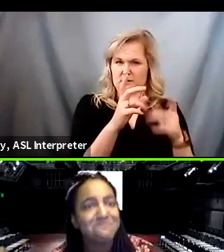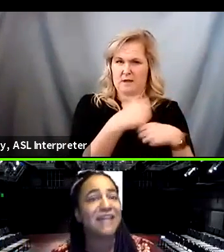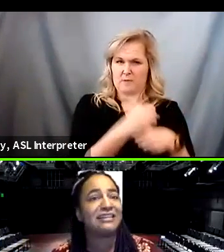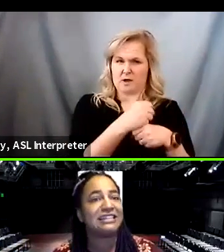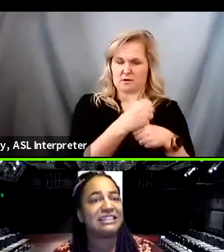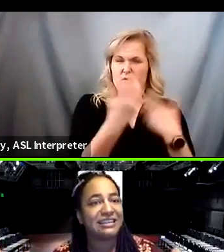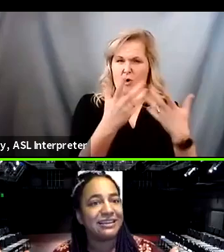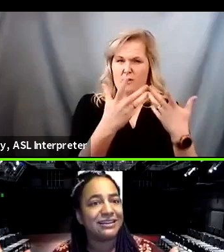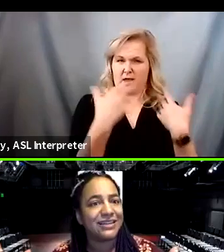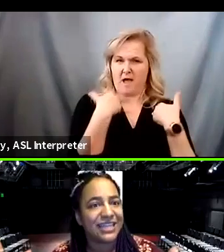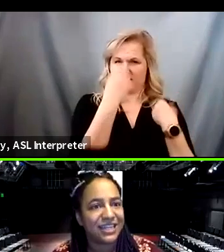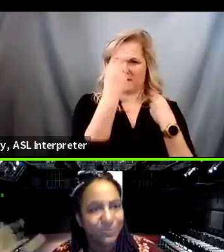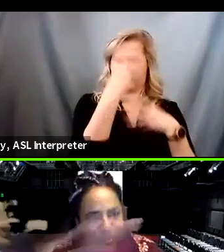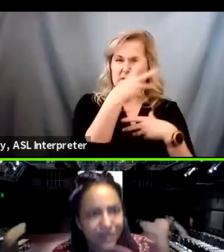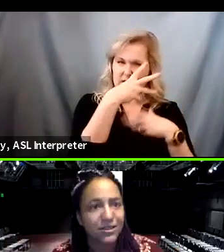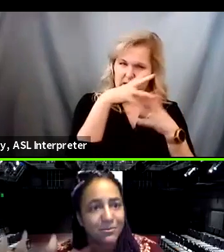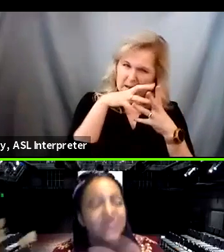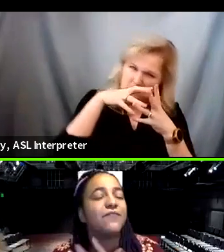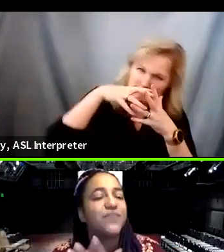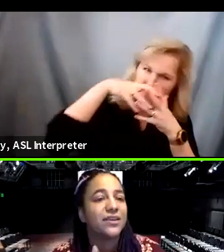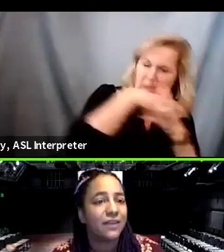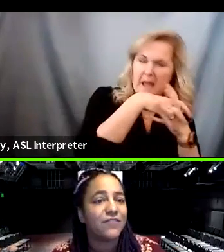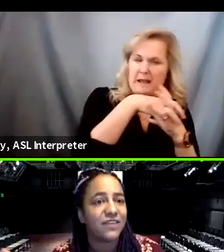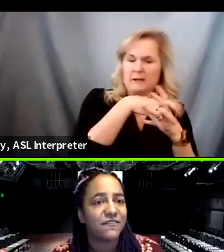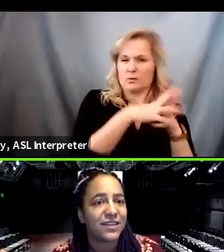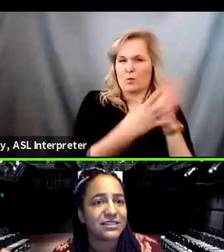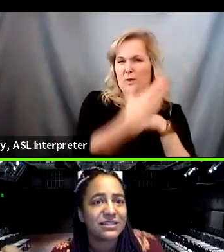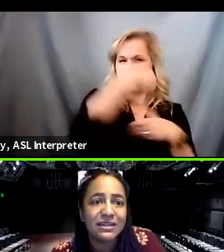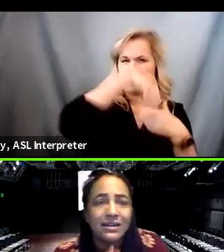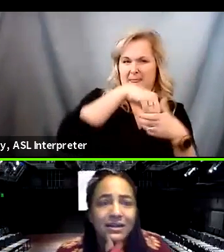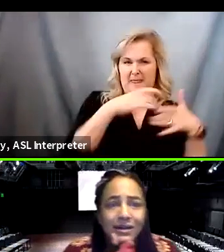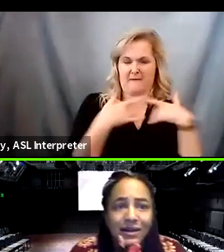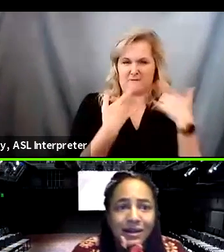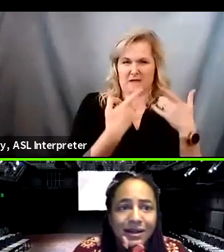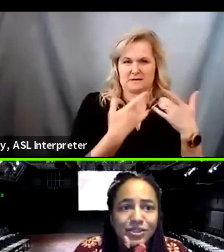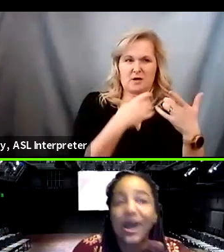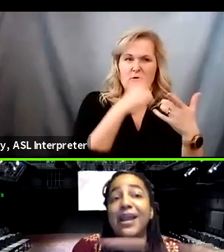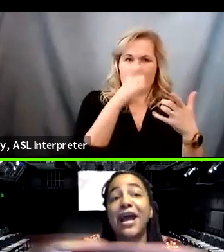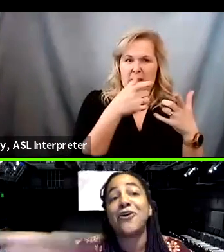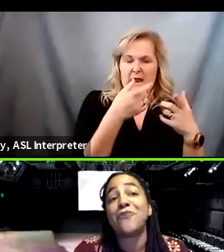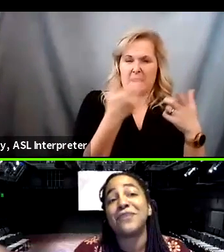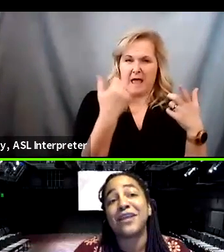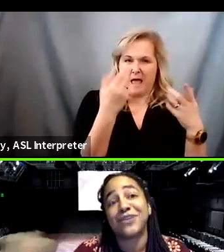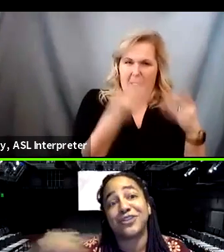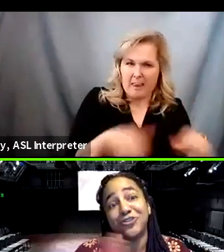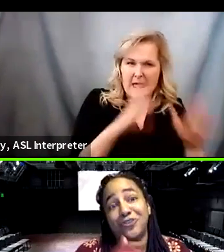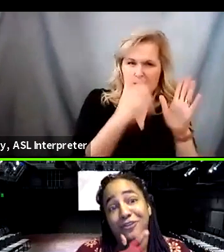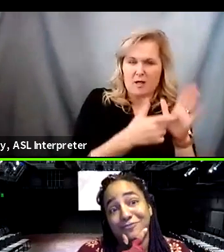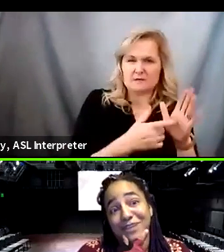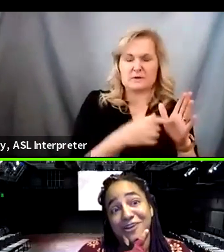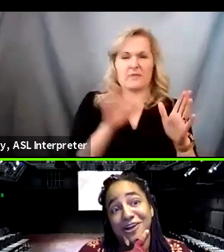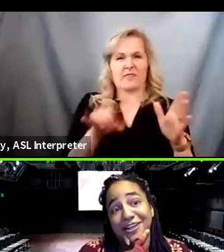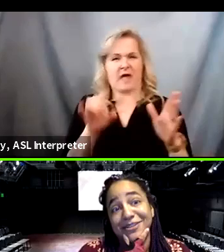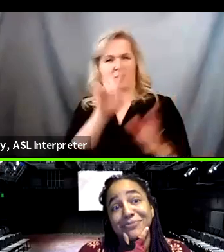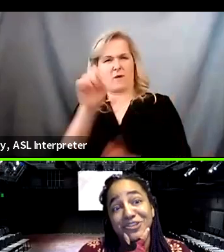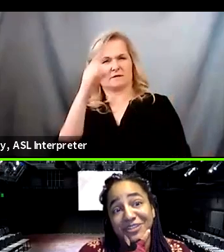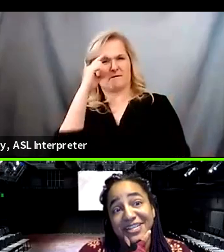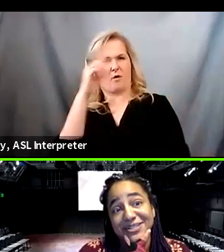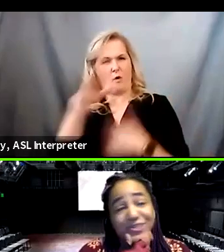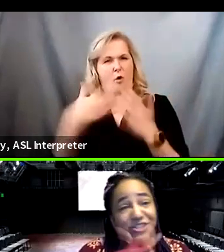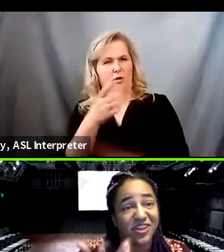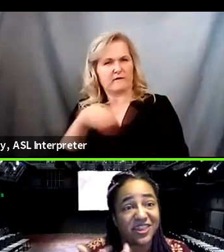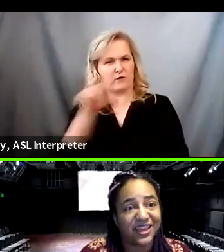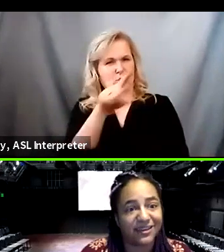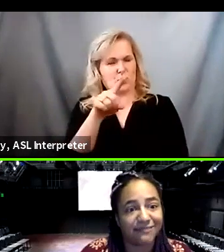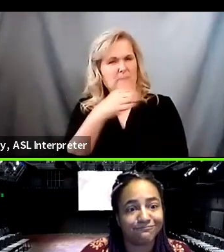content embedded in the heat or the meat of the event. So I open that question to all of my colleagues. I'm